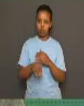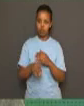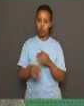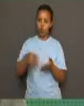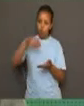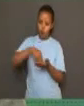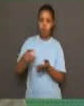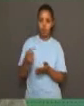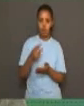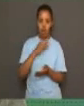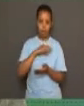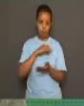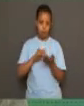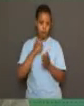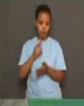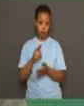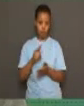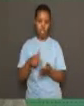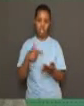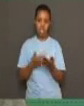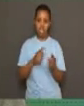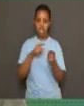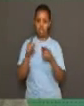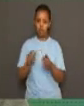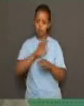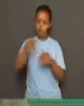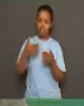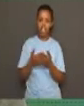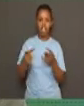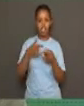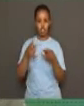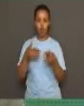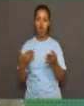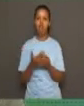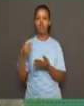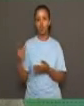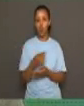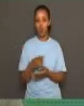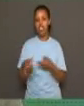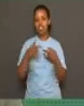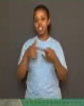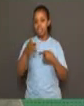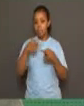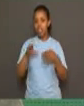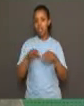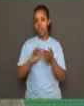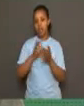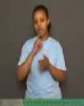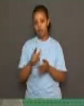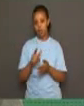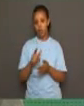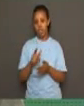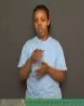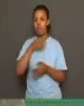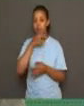population. The improvement can eventually result in entirely new species, evolving